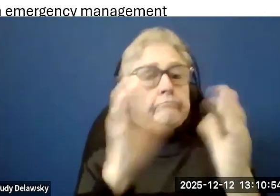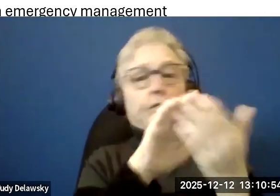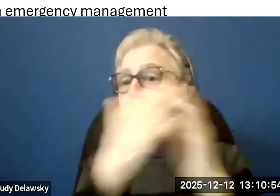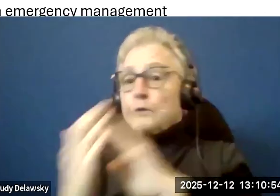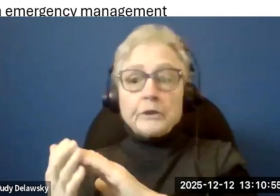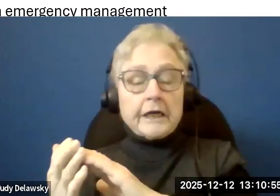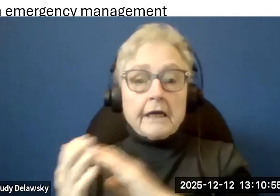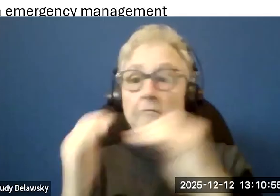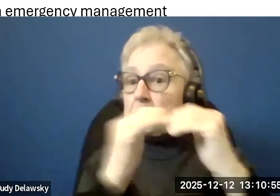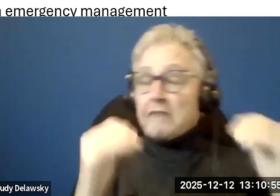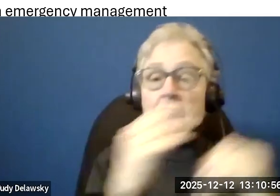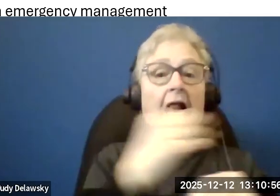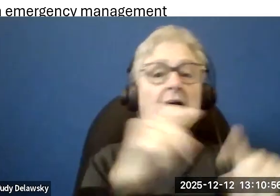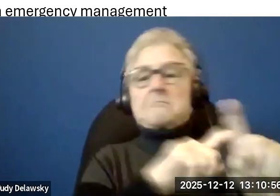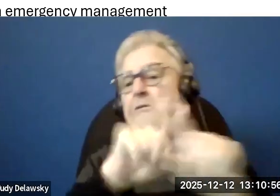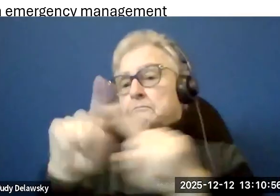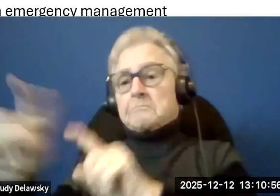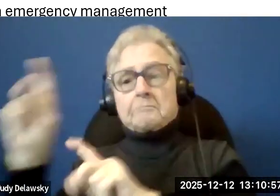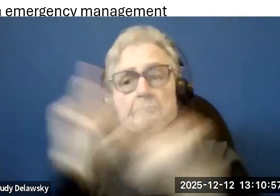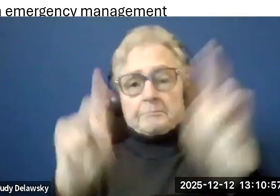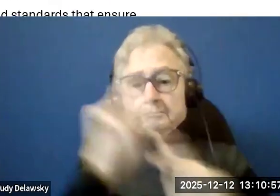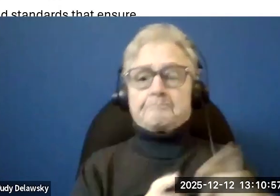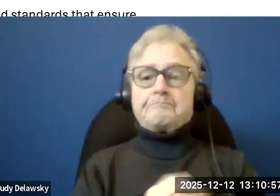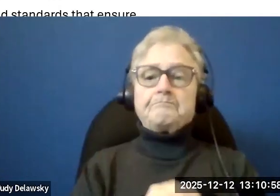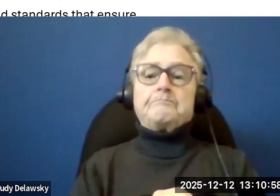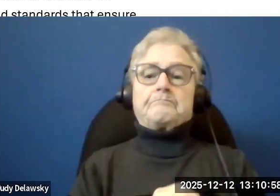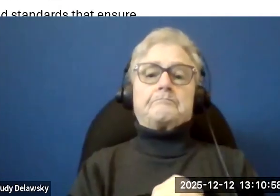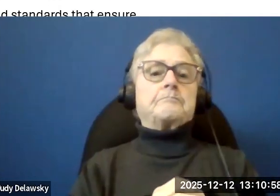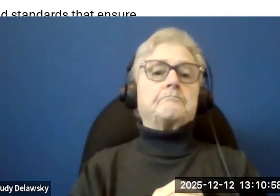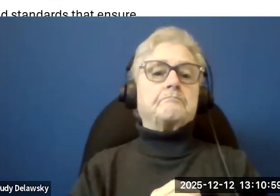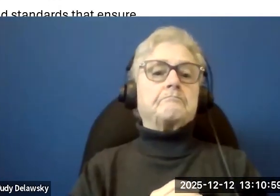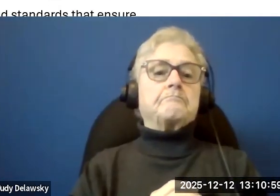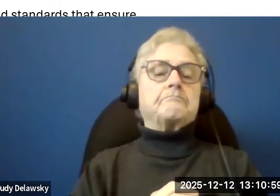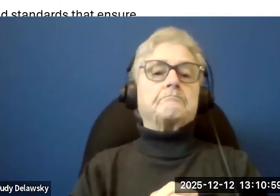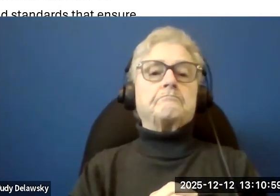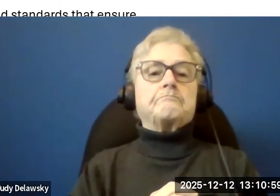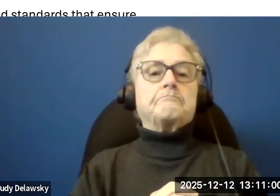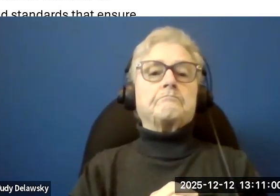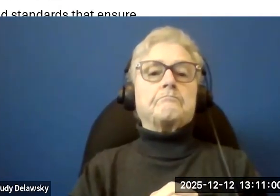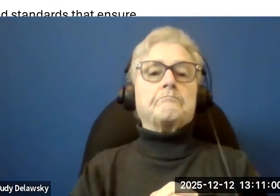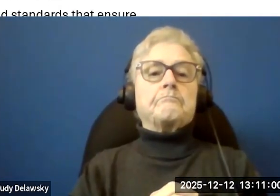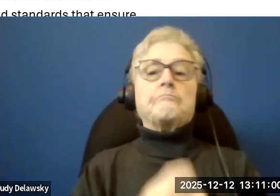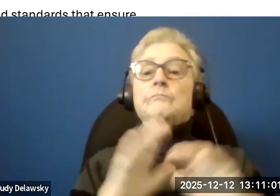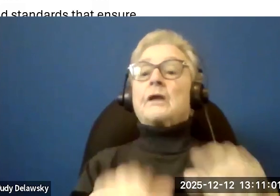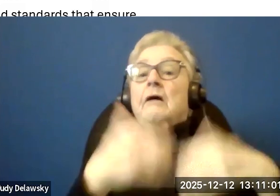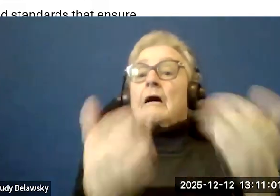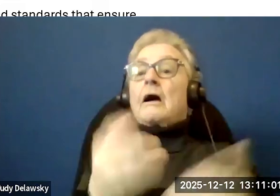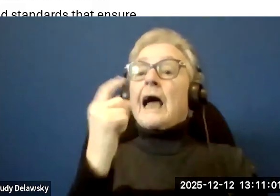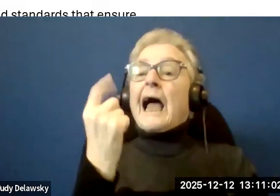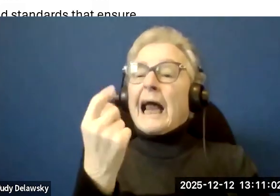and federal actors. And just to provide a little bit on the